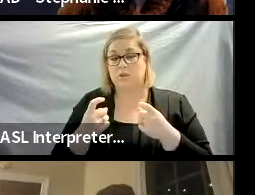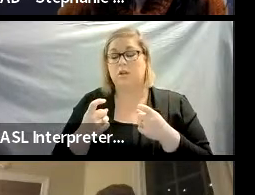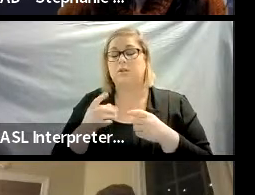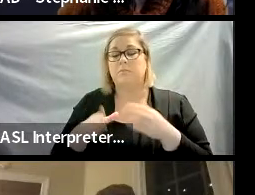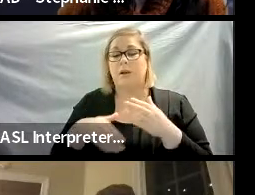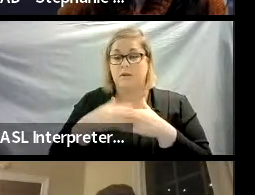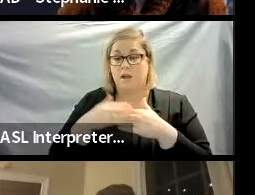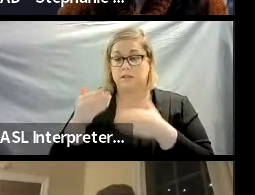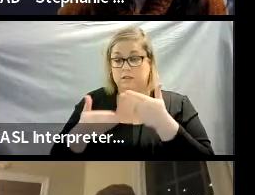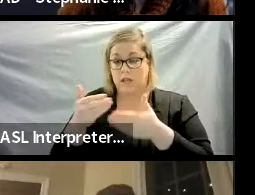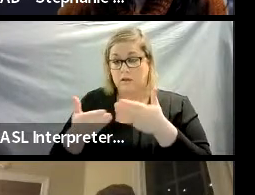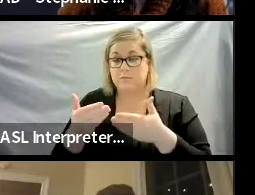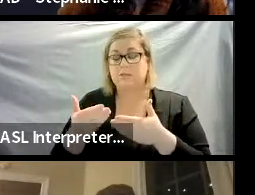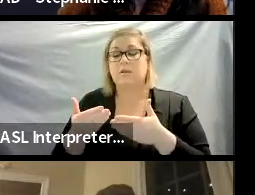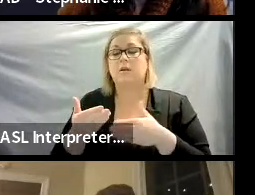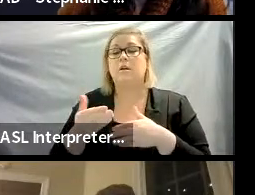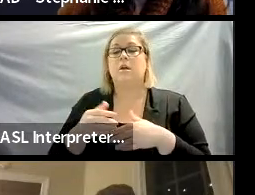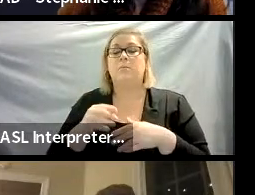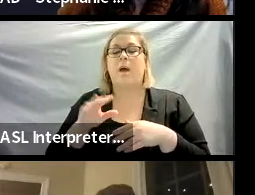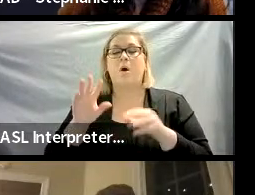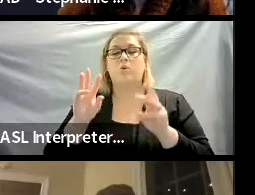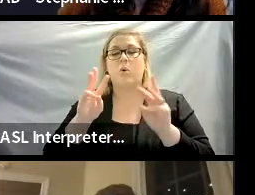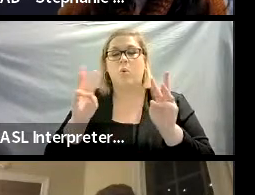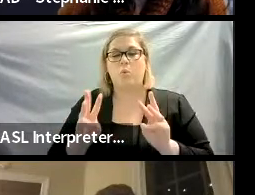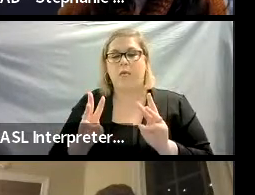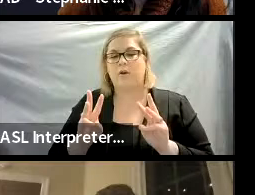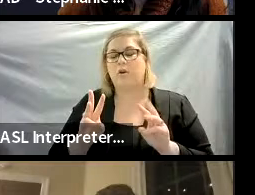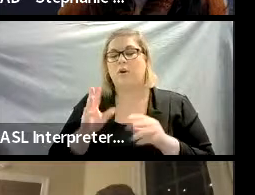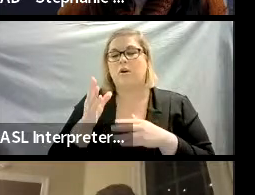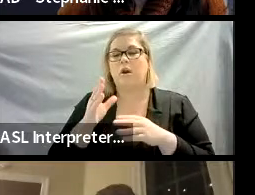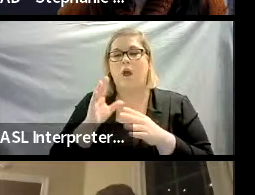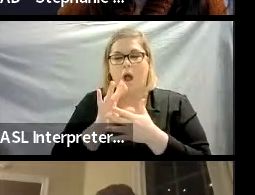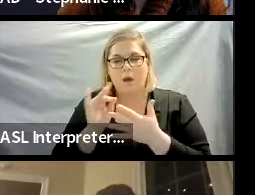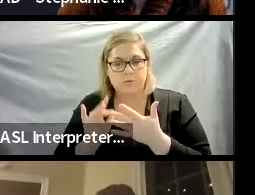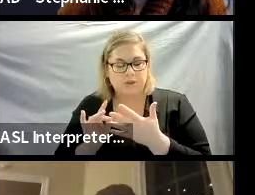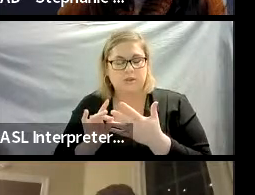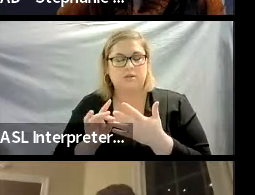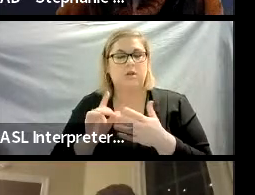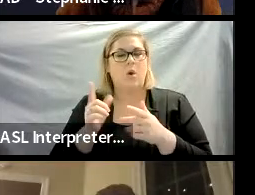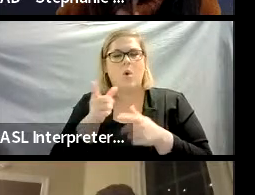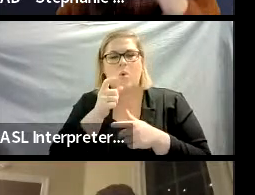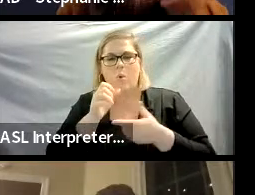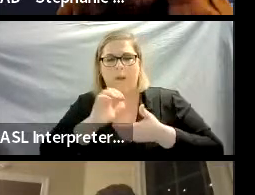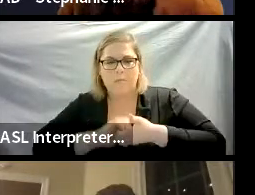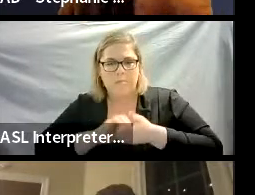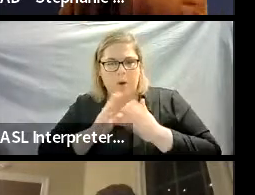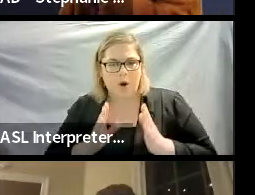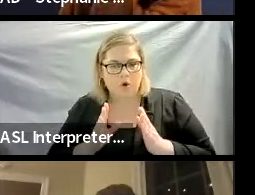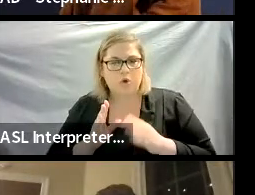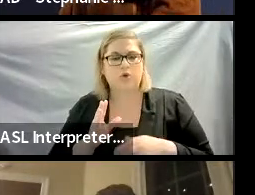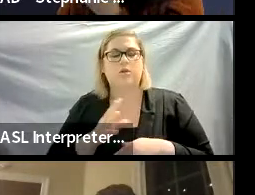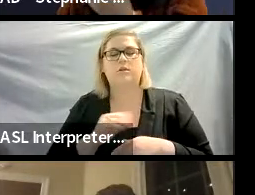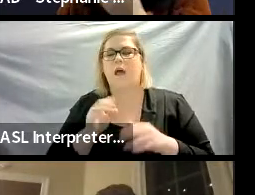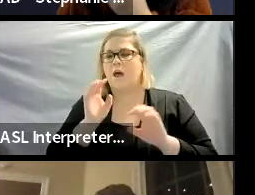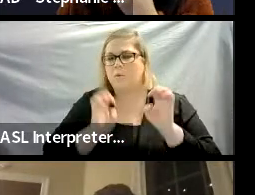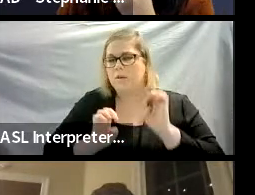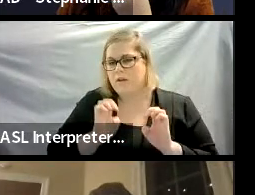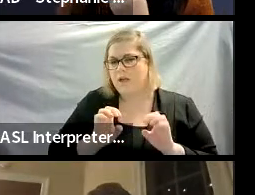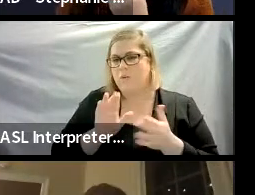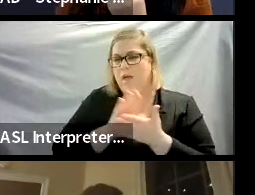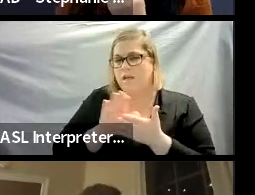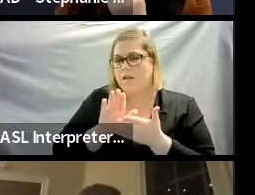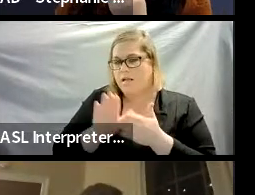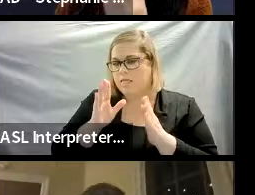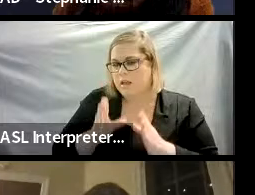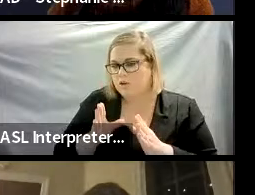next steps is just what are weatherization options and who are some of the partners, and how do we evaluate cleaners, and which